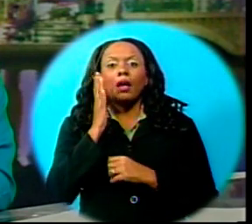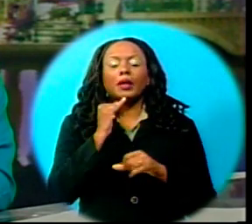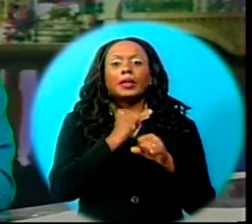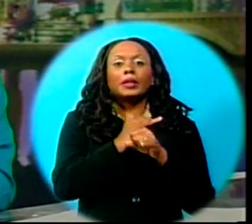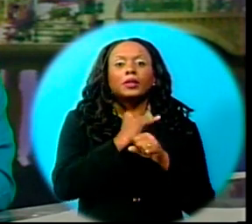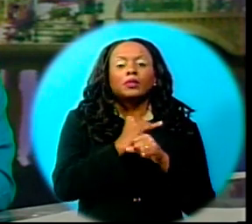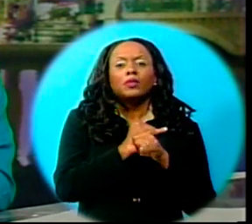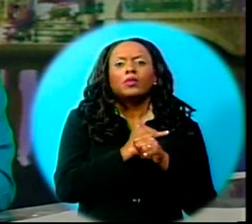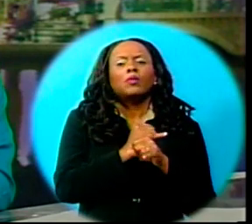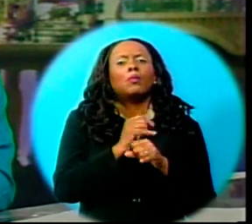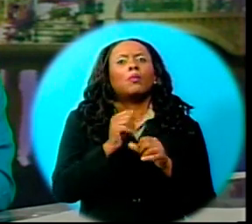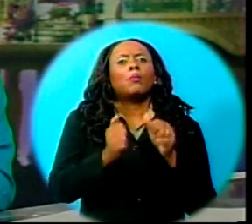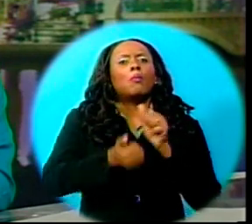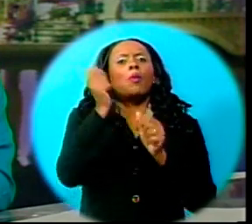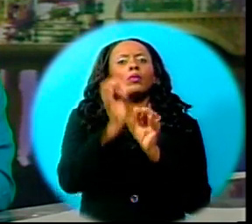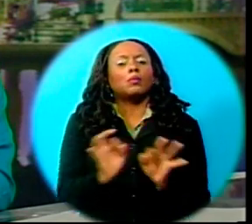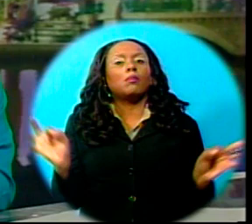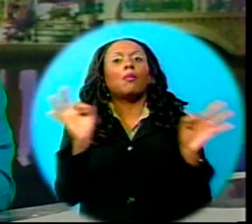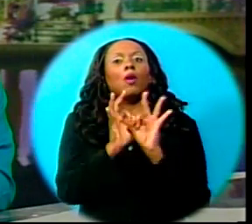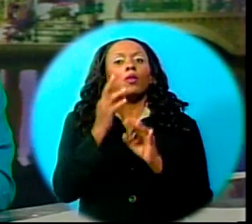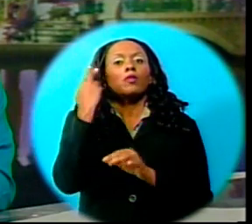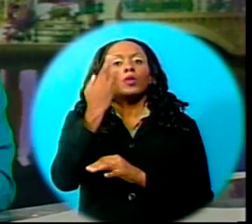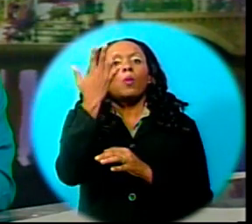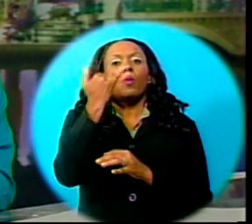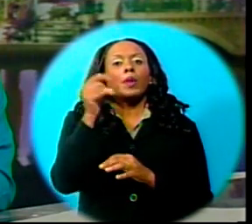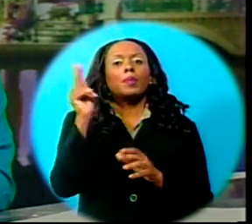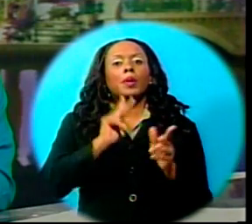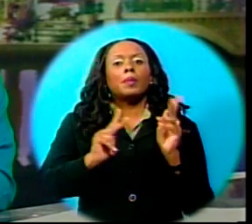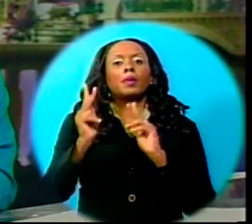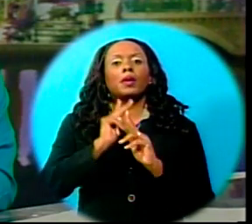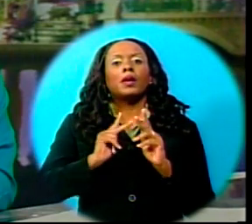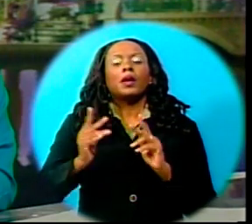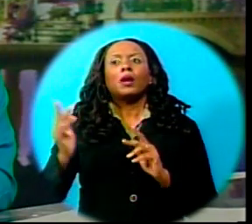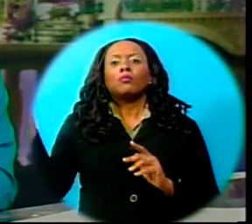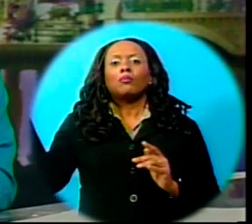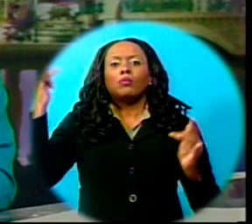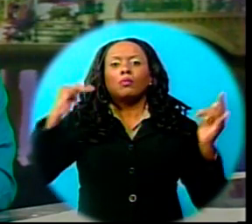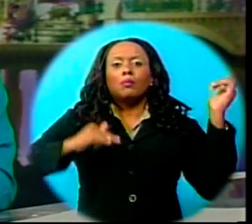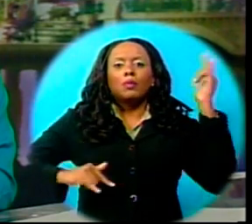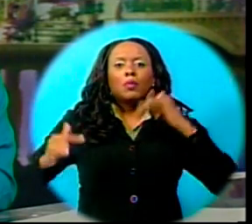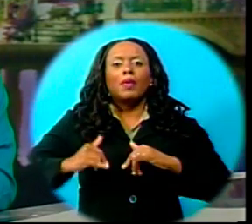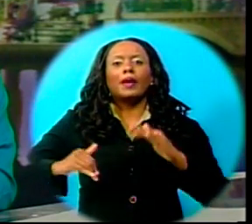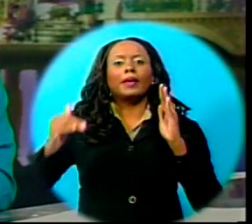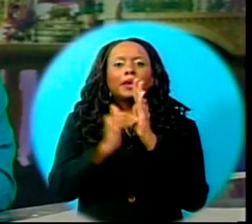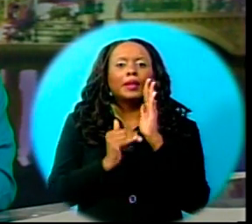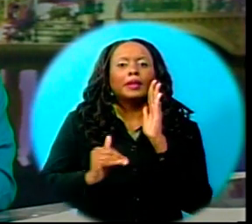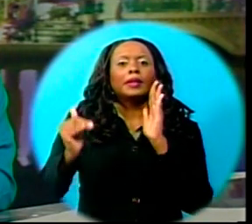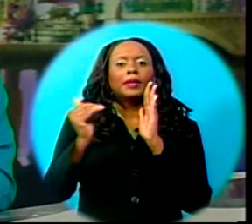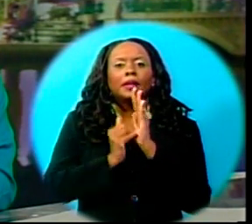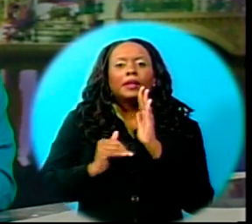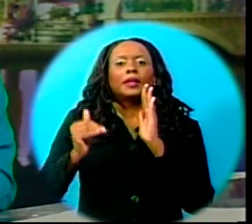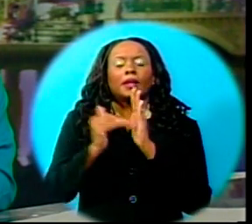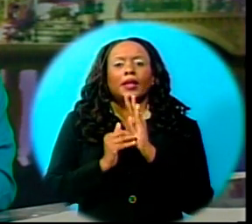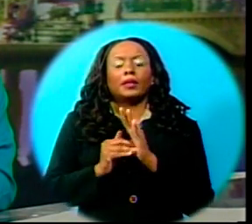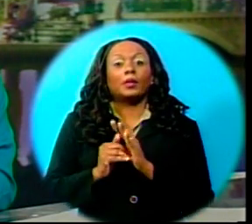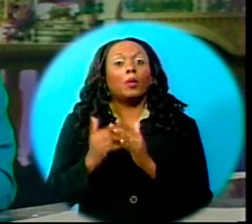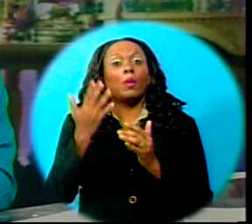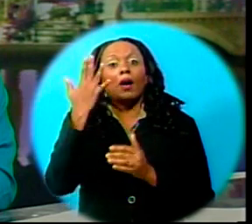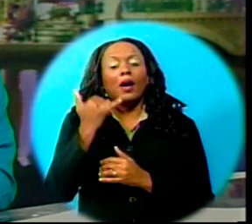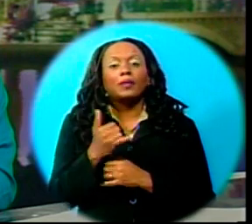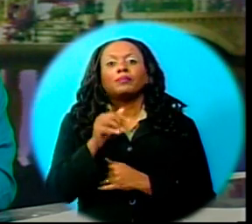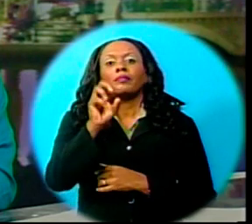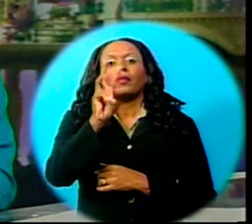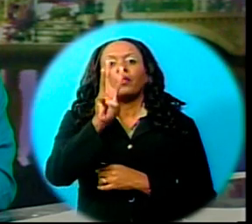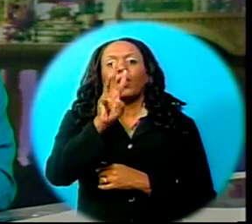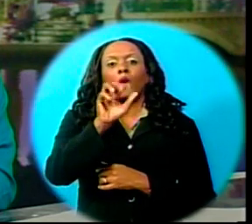the main reason for the high percentage of repeat visitors to the island. He made the point at a special reception at the Waves Hotel and Spa,